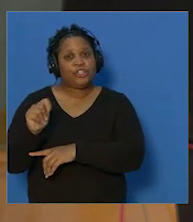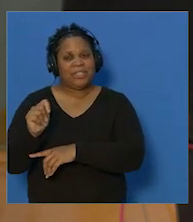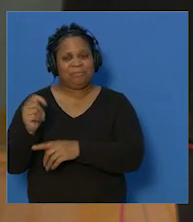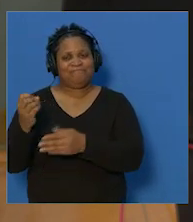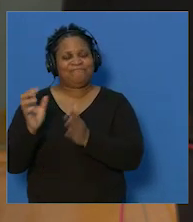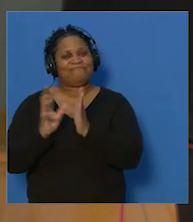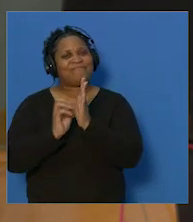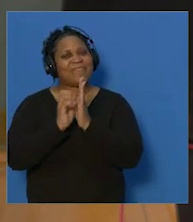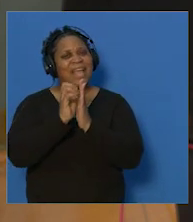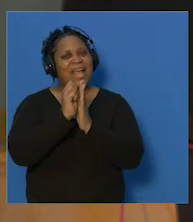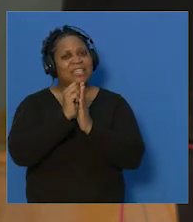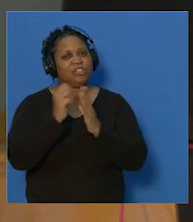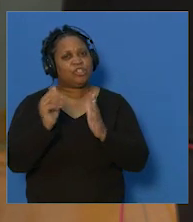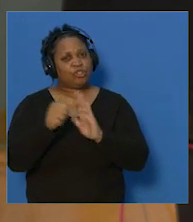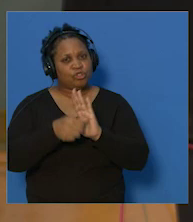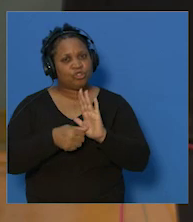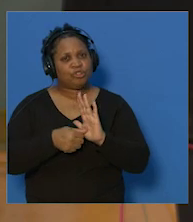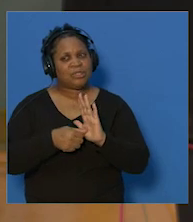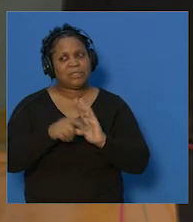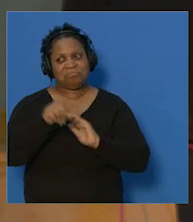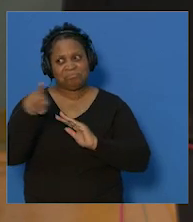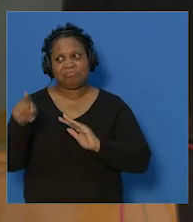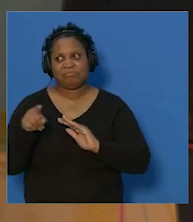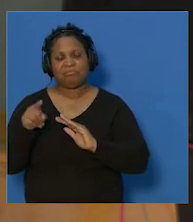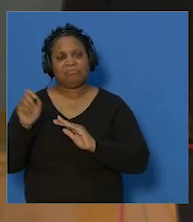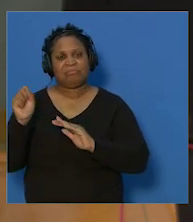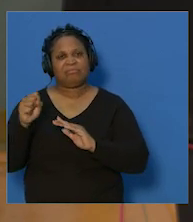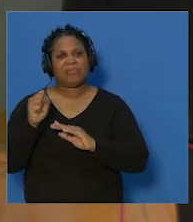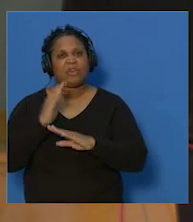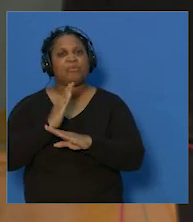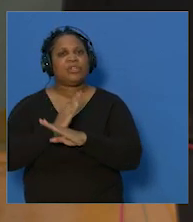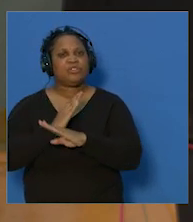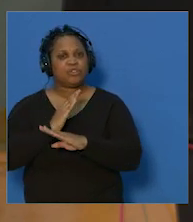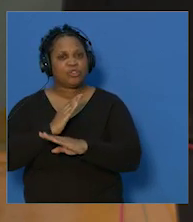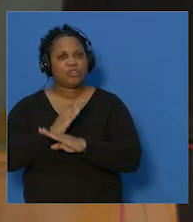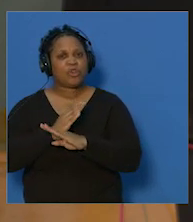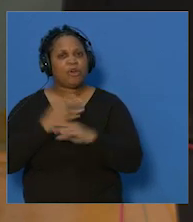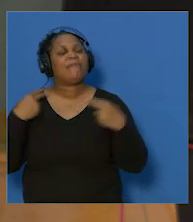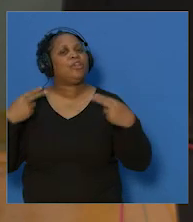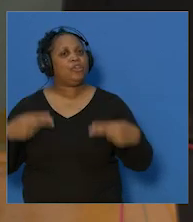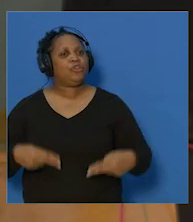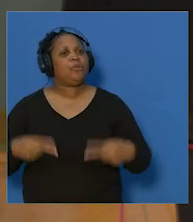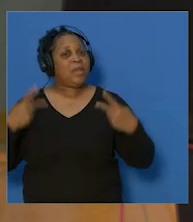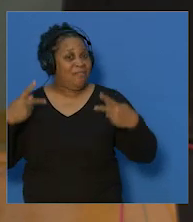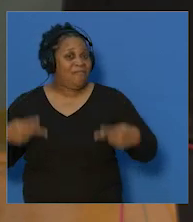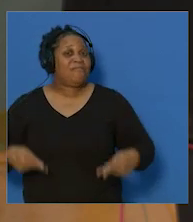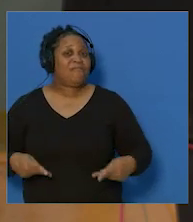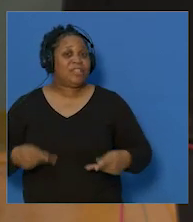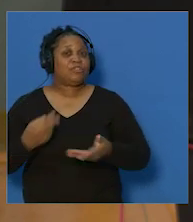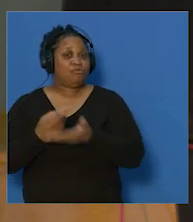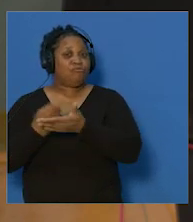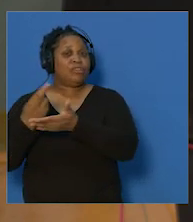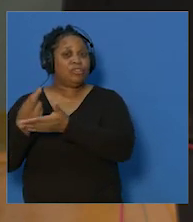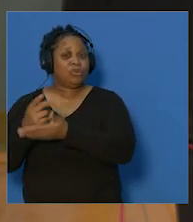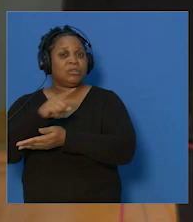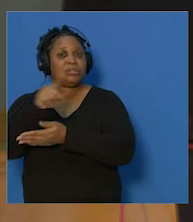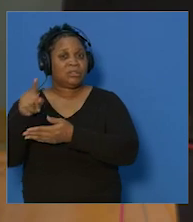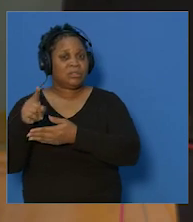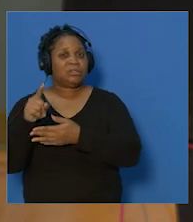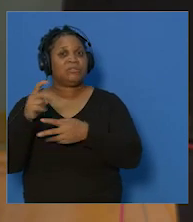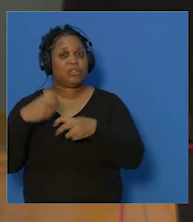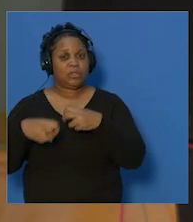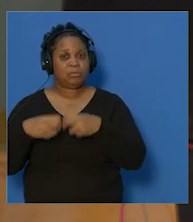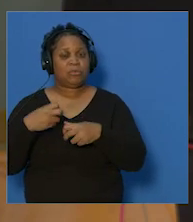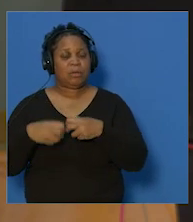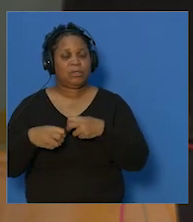surgeries, as well as those type of matters, they would reserve their resources, human and physical resources, for those type of matters.